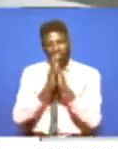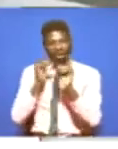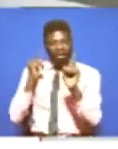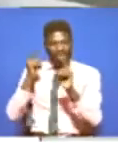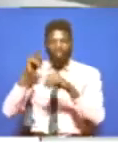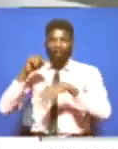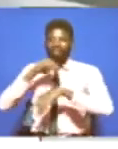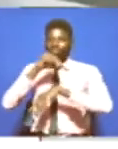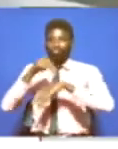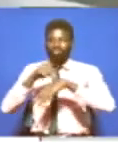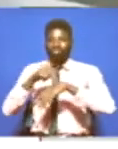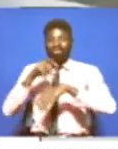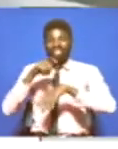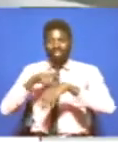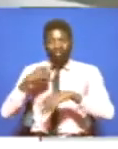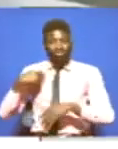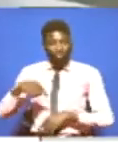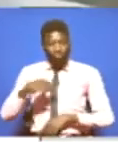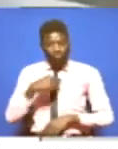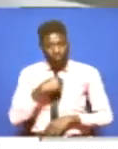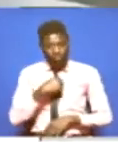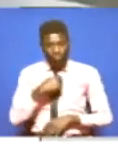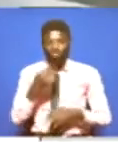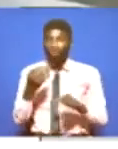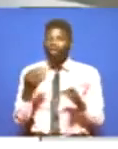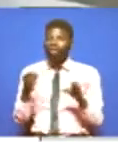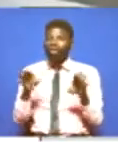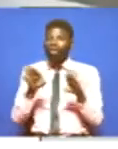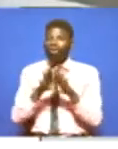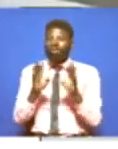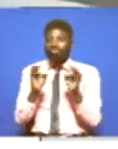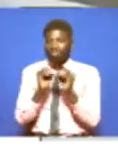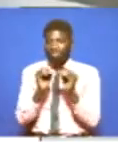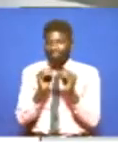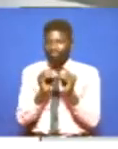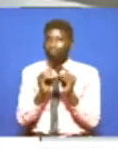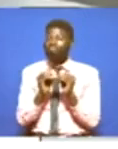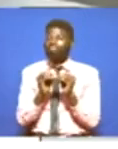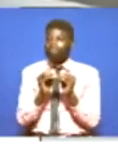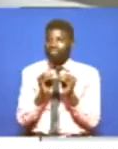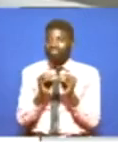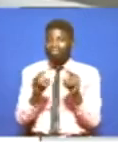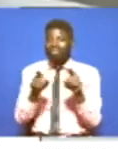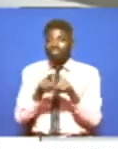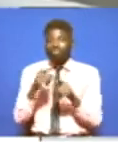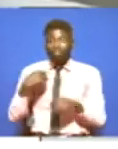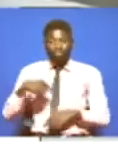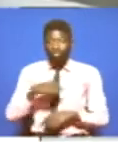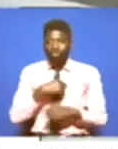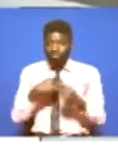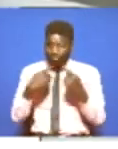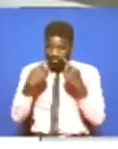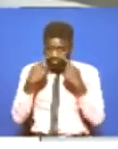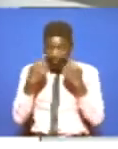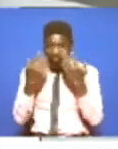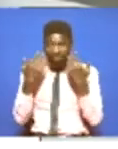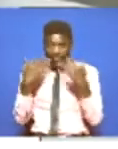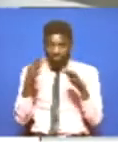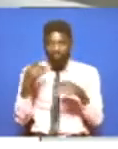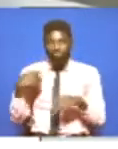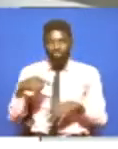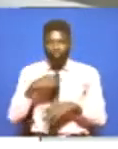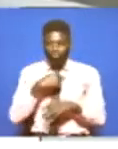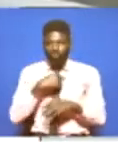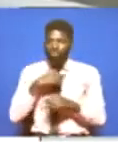we close this the meeting? In the meantime, because we have seen that we still are